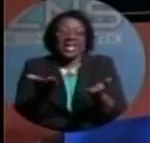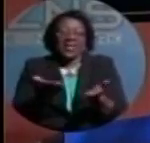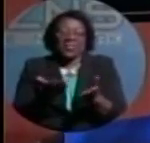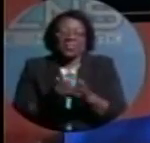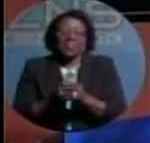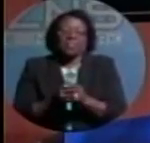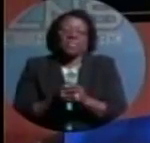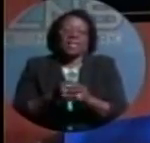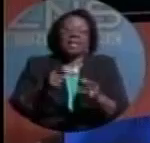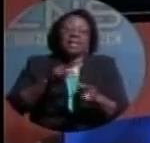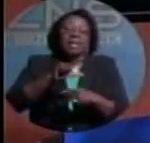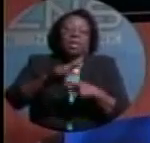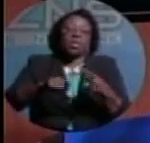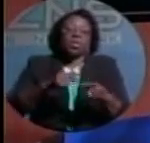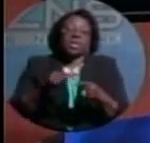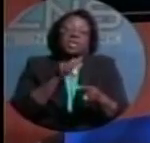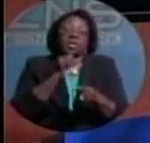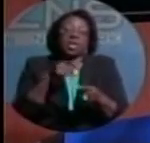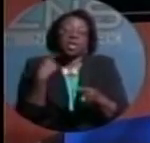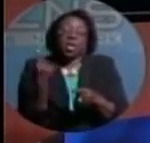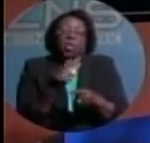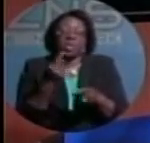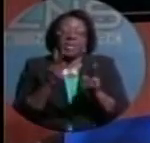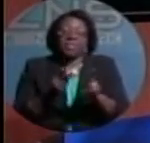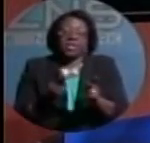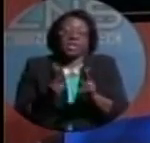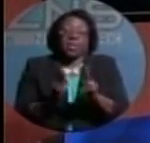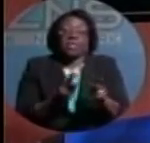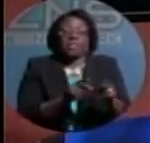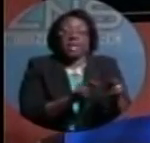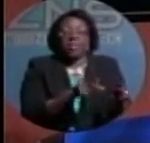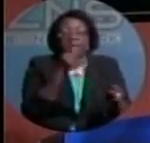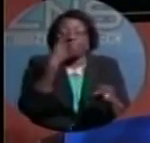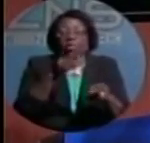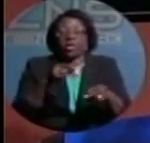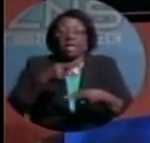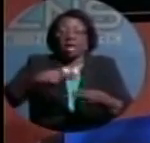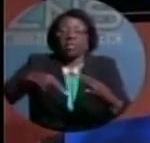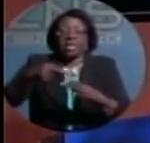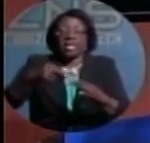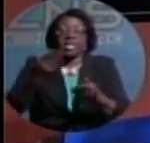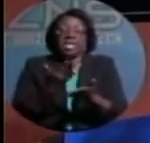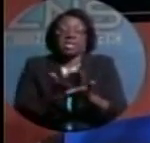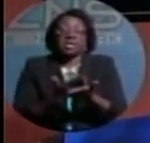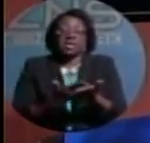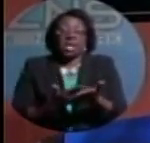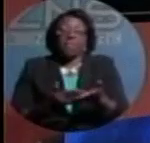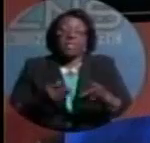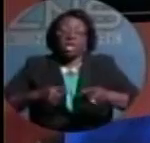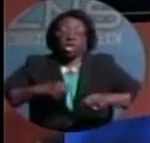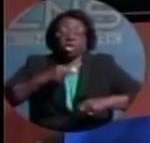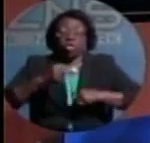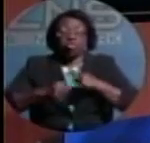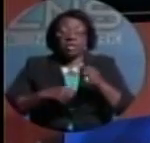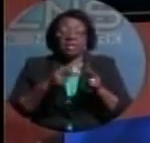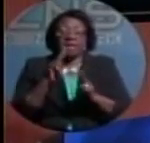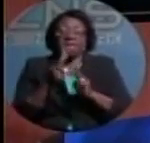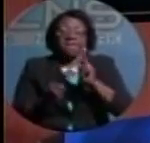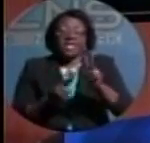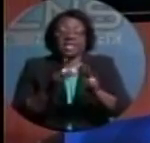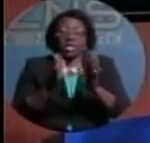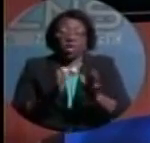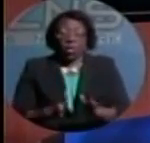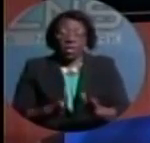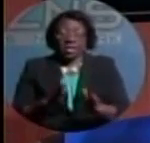Now, locals are not the only persons preparing for the impact. A number of tourists who were at SuperValue also picked up some